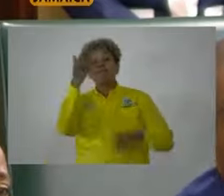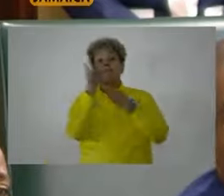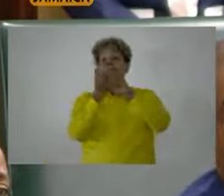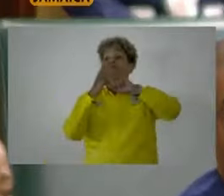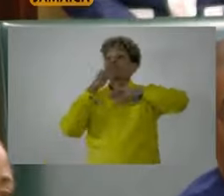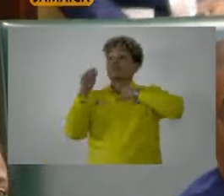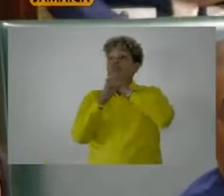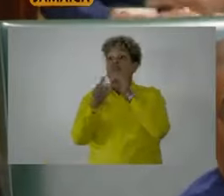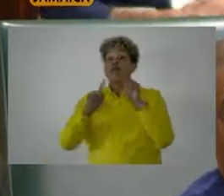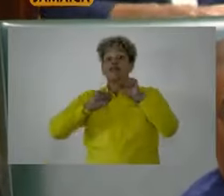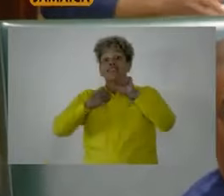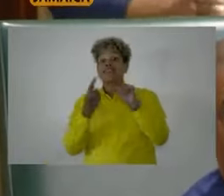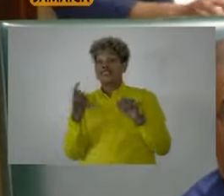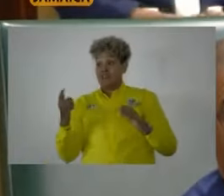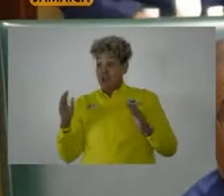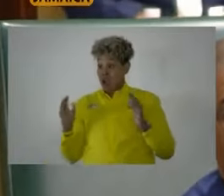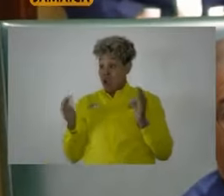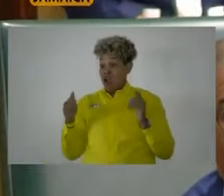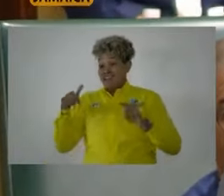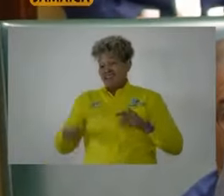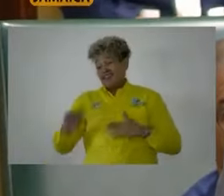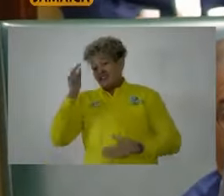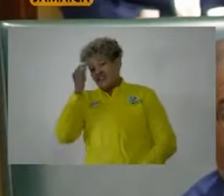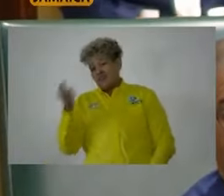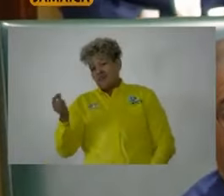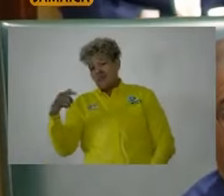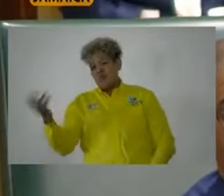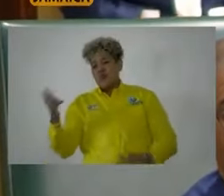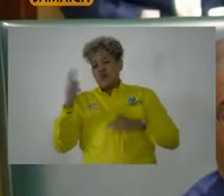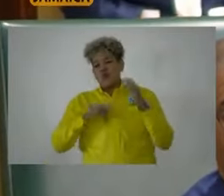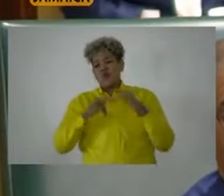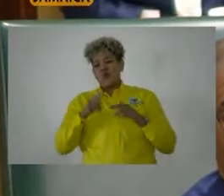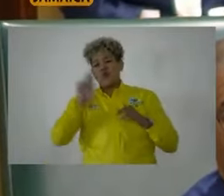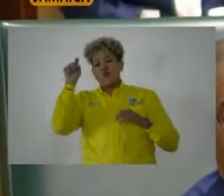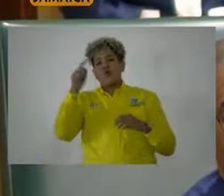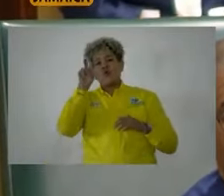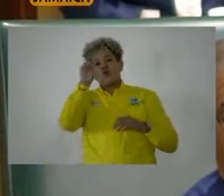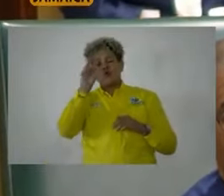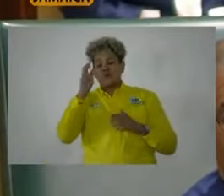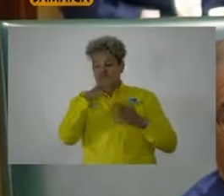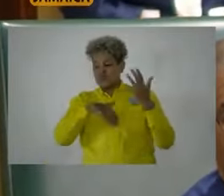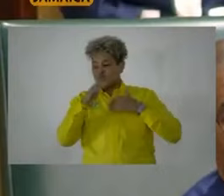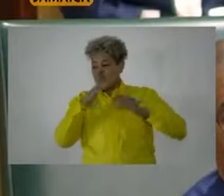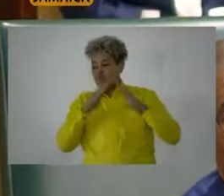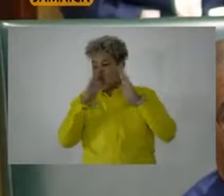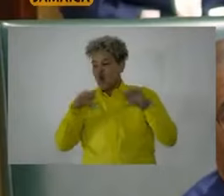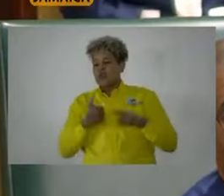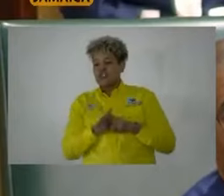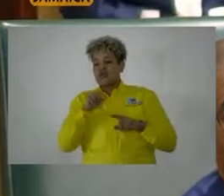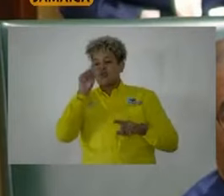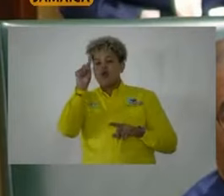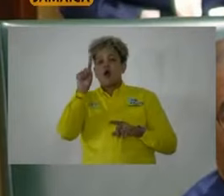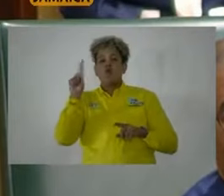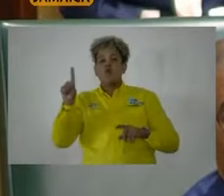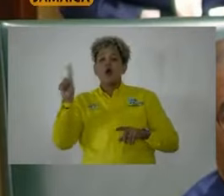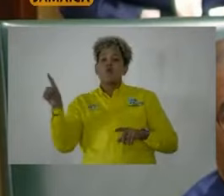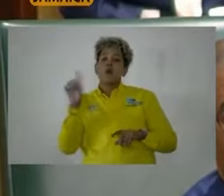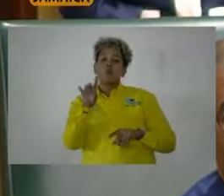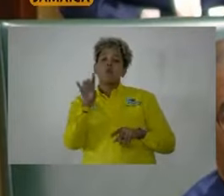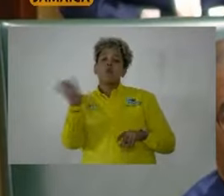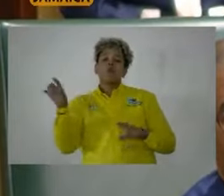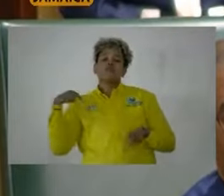In stark contrast, this government has built a mere 200 social houses, one dege dege,